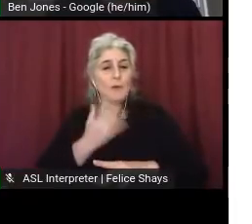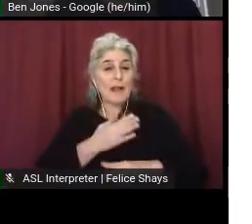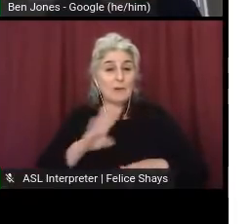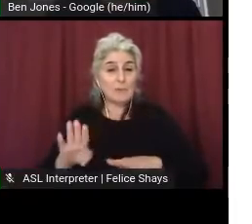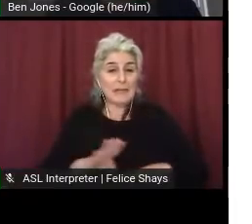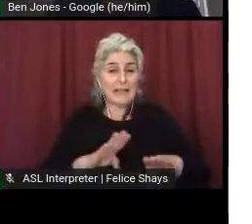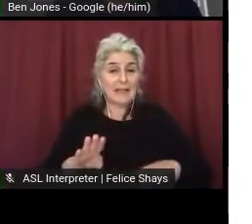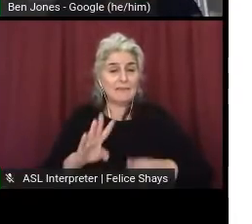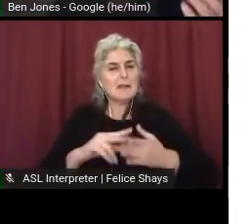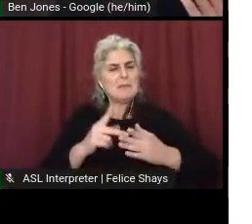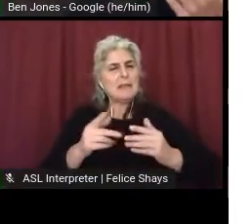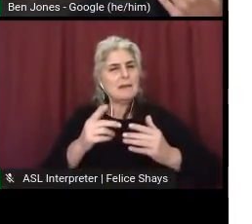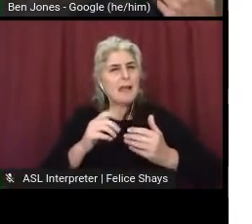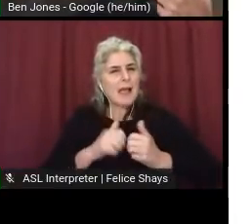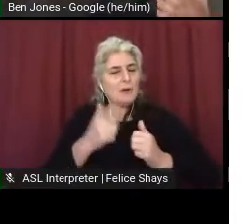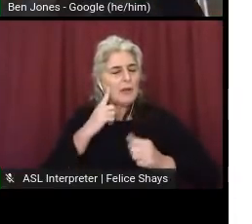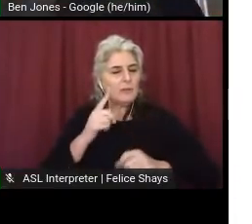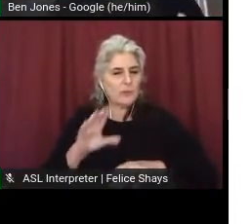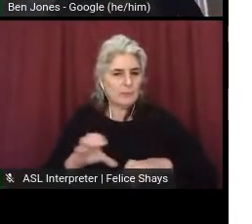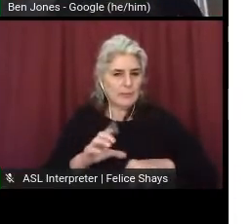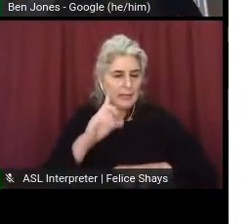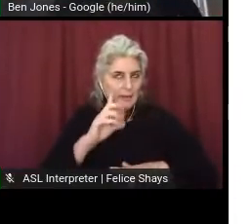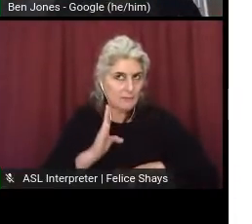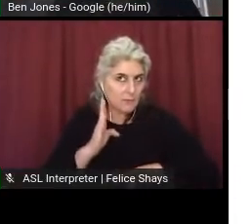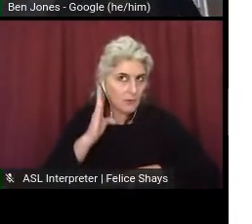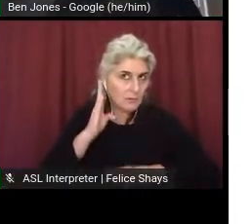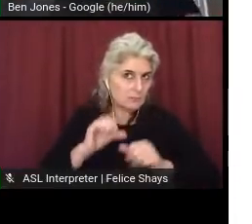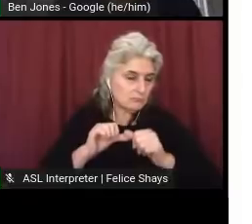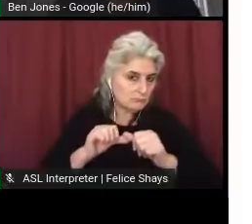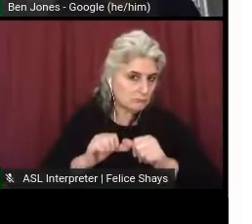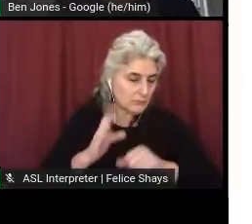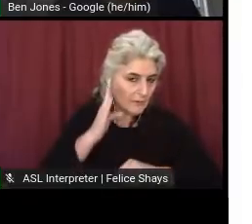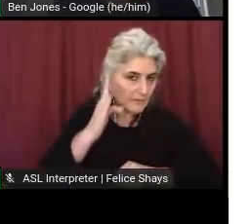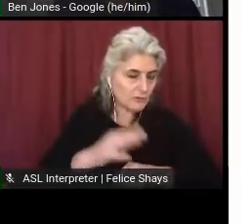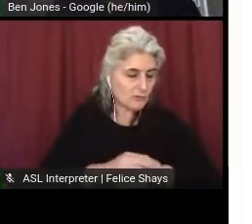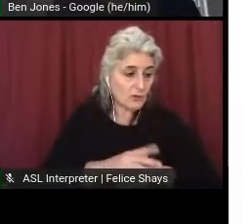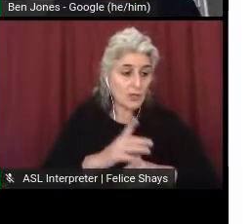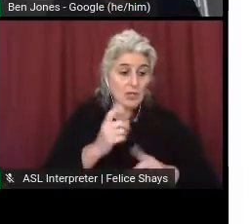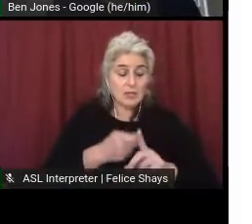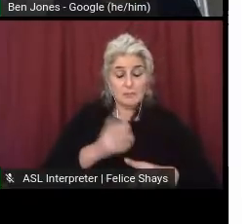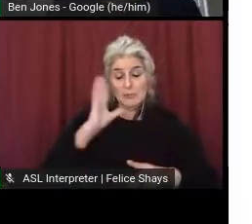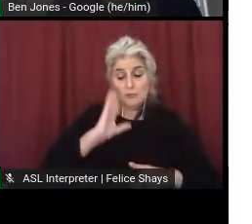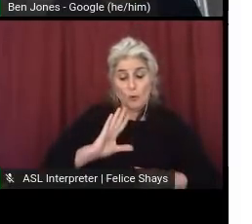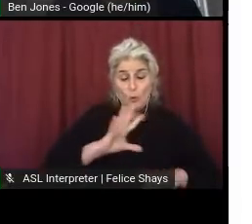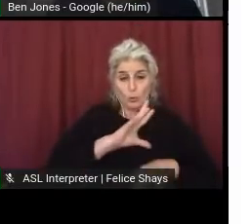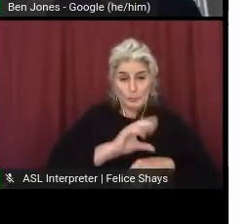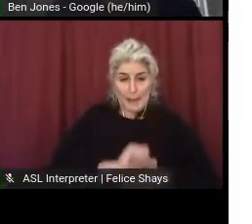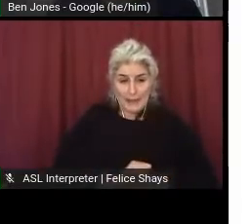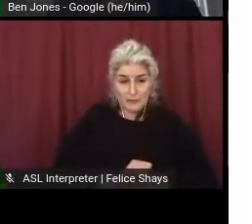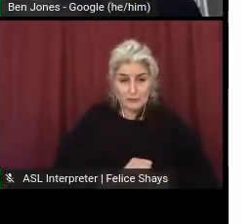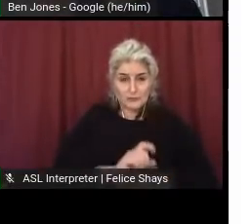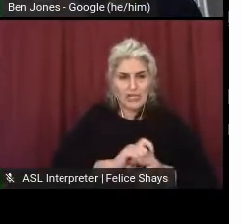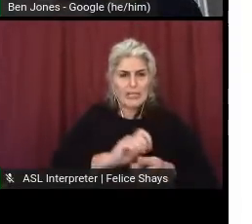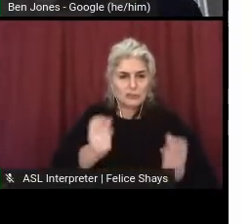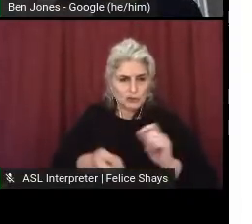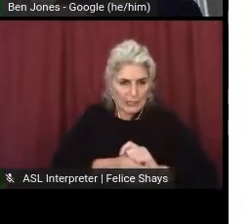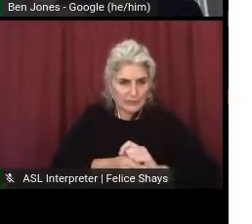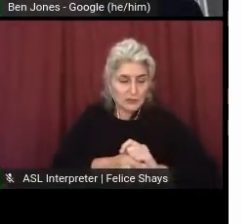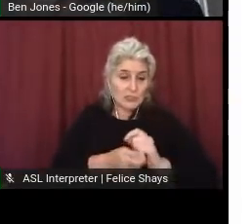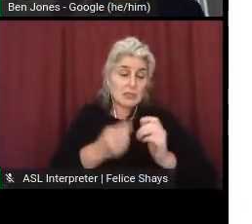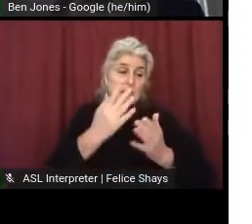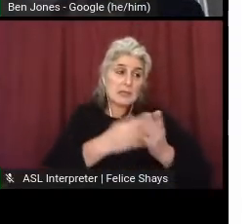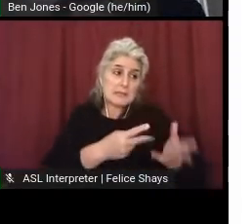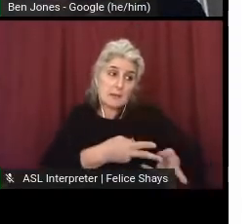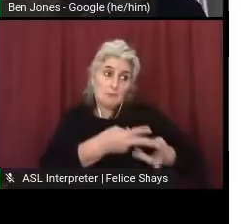and planning to change, those that we are adapting to old patterns, and those that that are entirely new to us. And we think in